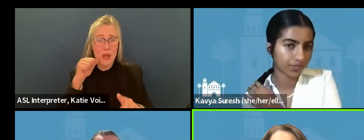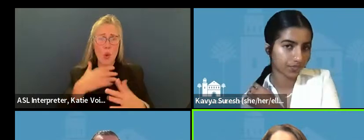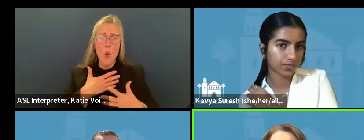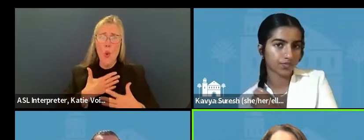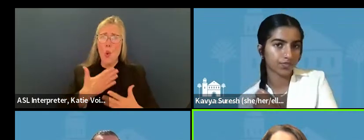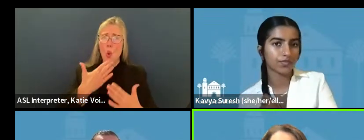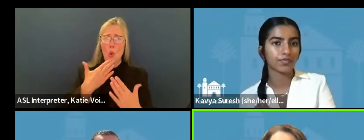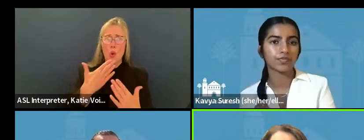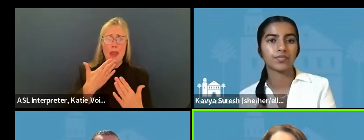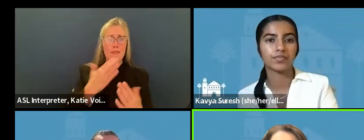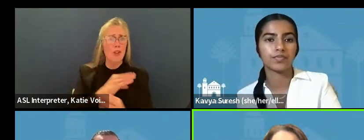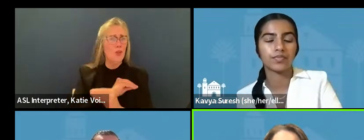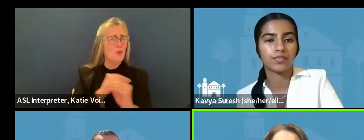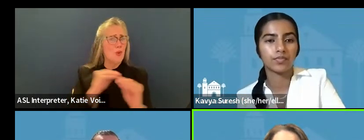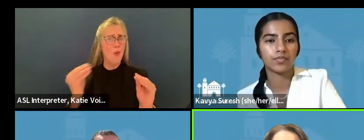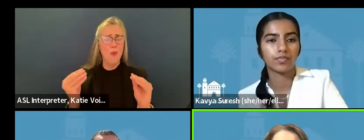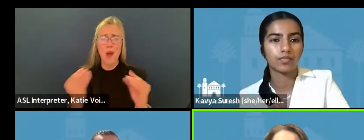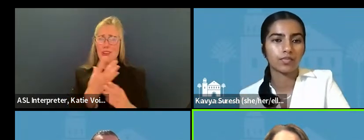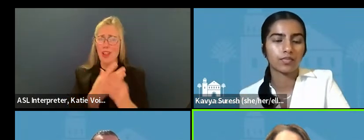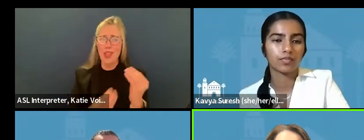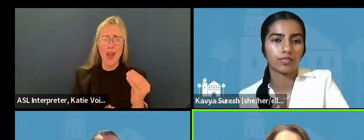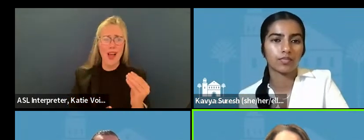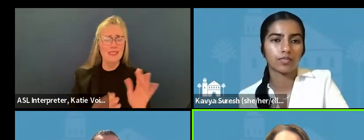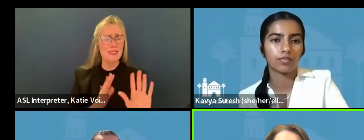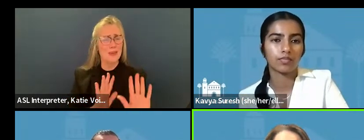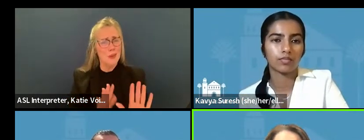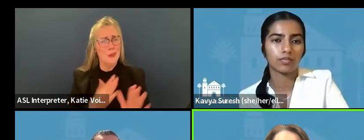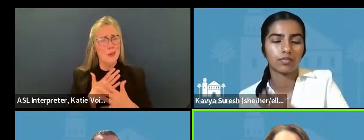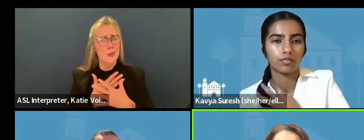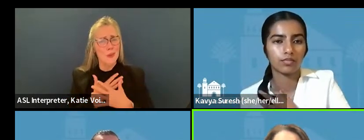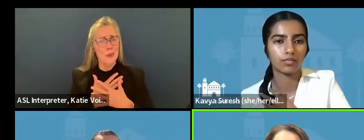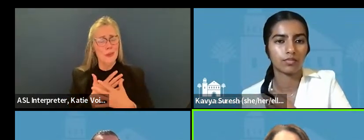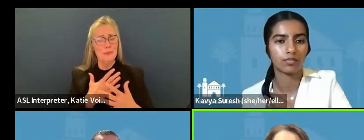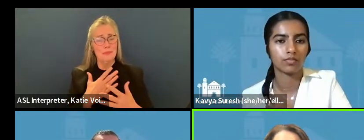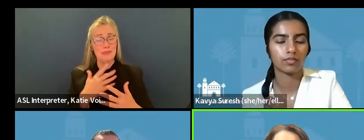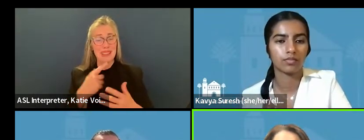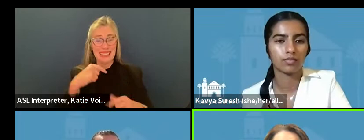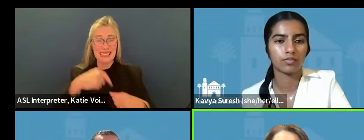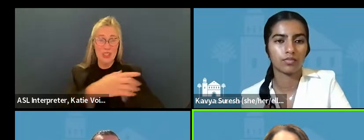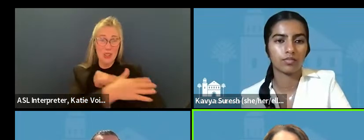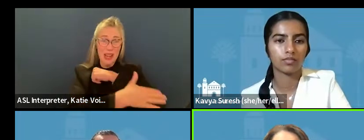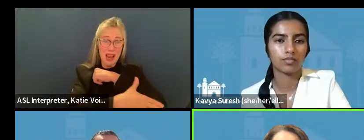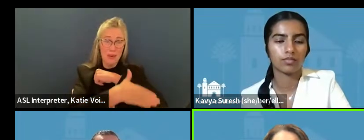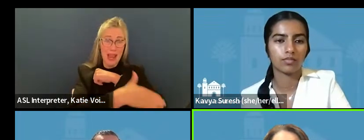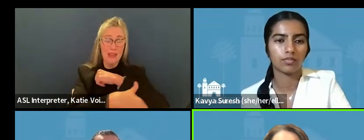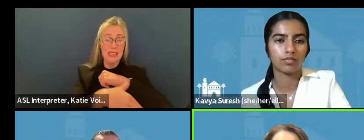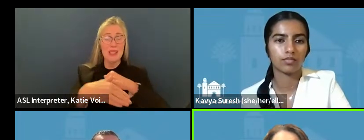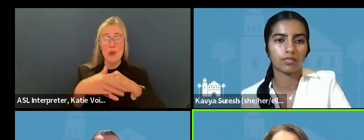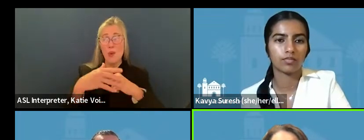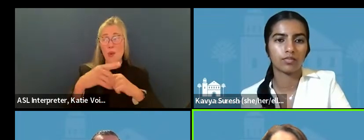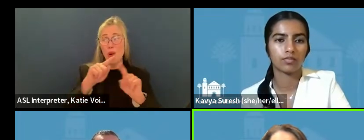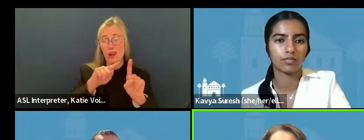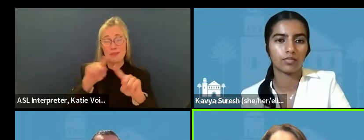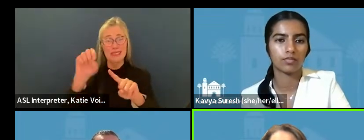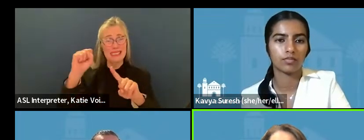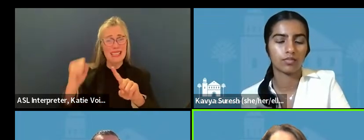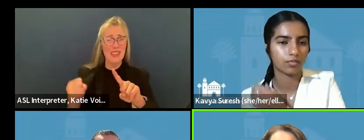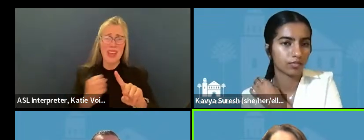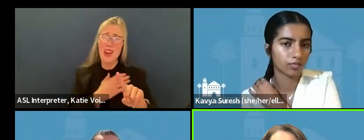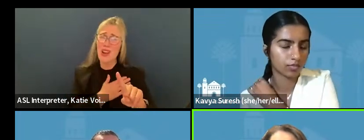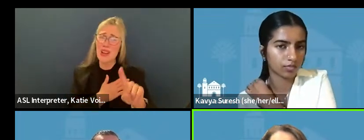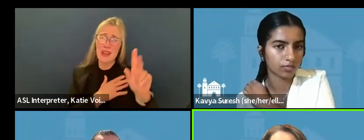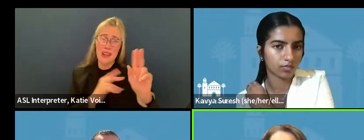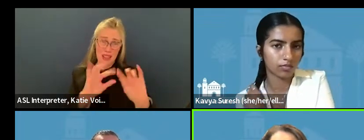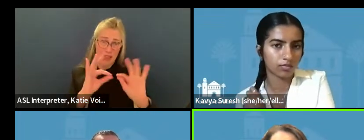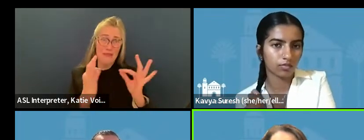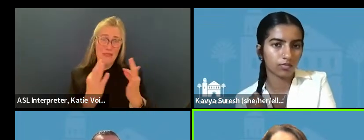that there was no lives lost in this, at least in our county or in immediate South County. And our hearts go out to those